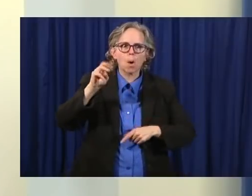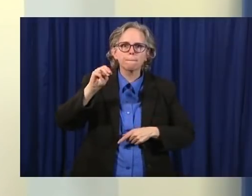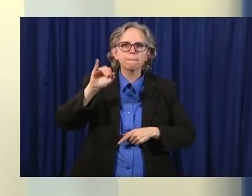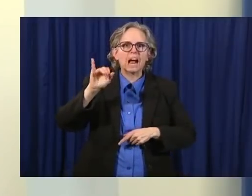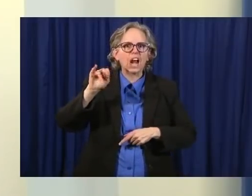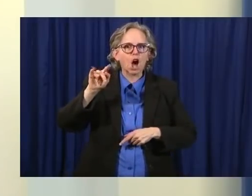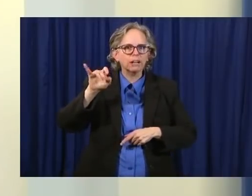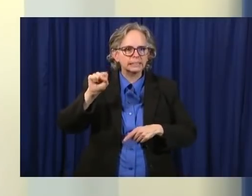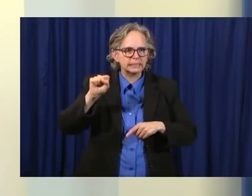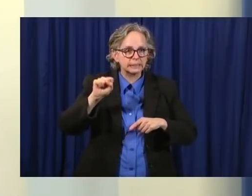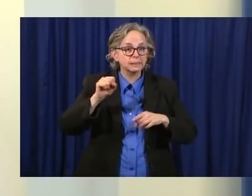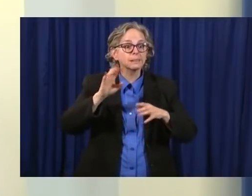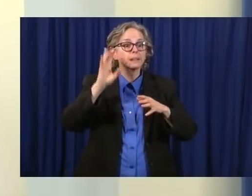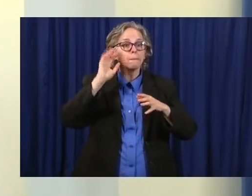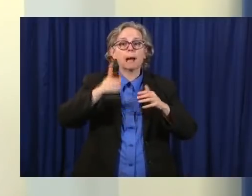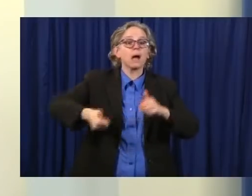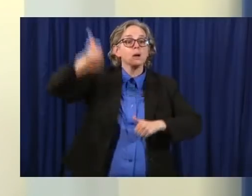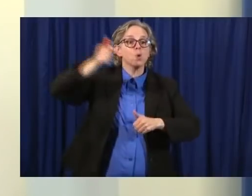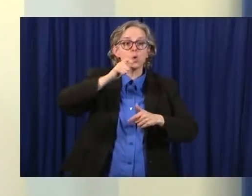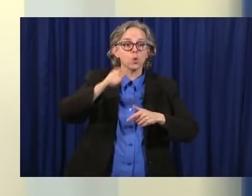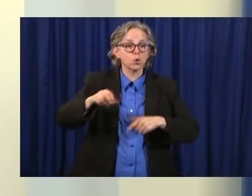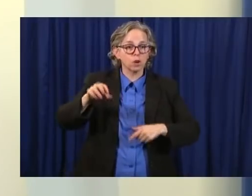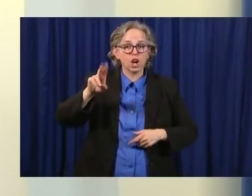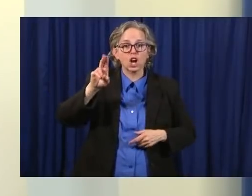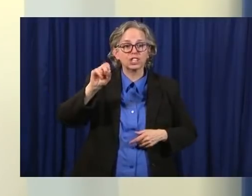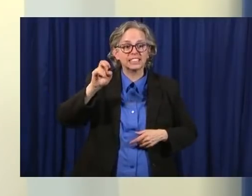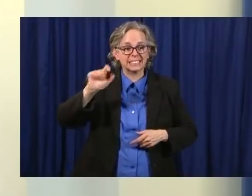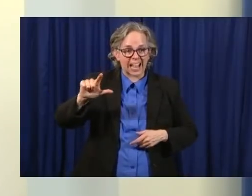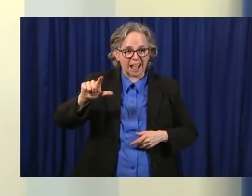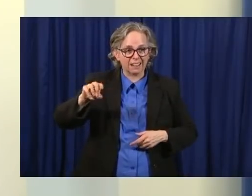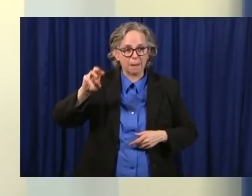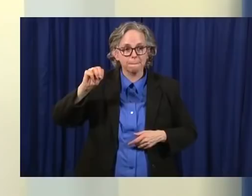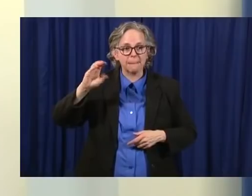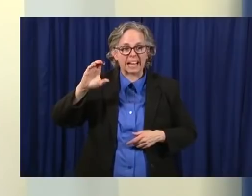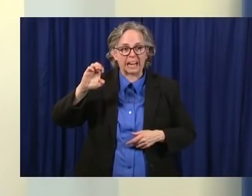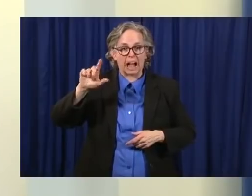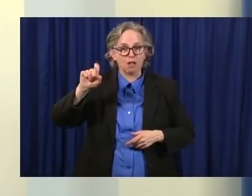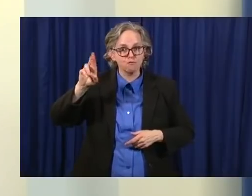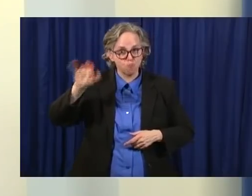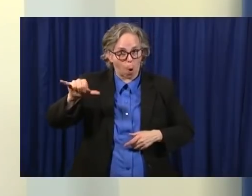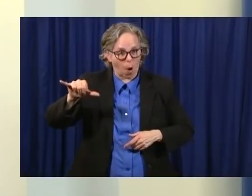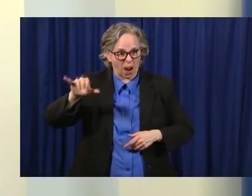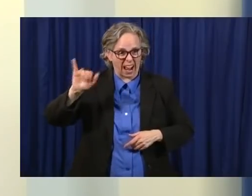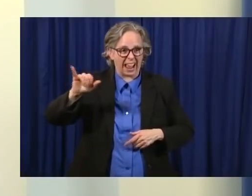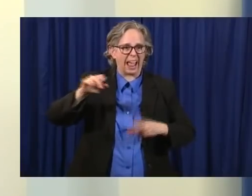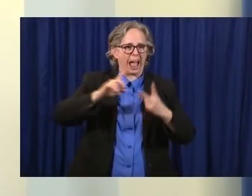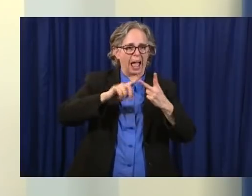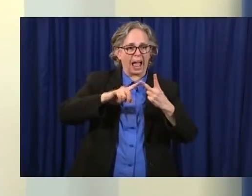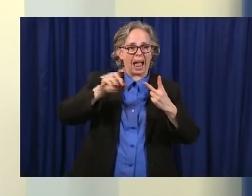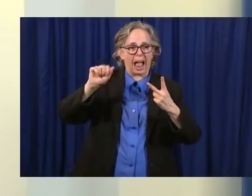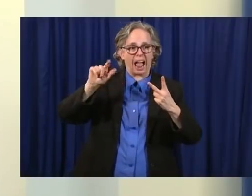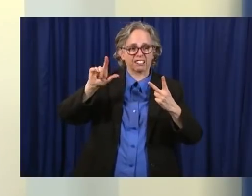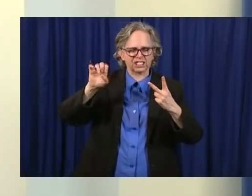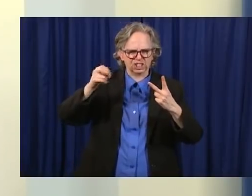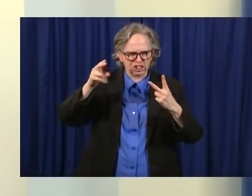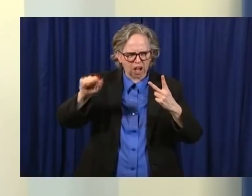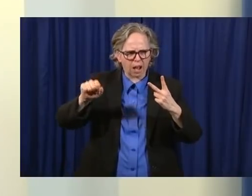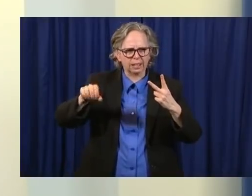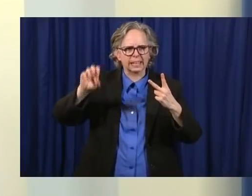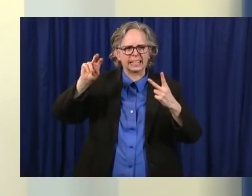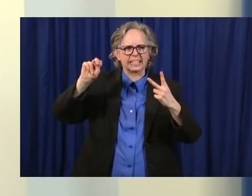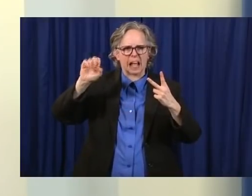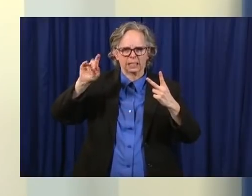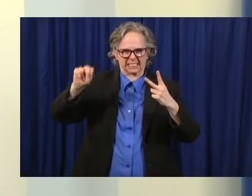Ursel McElroy and also Director Alicia Nelson, and they both texted me to let me